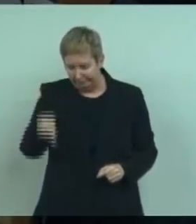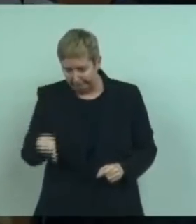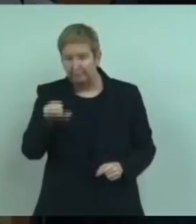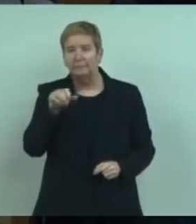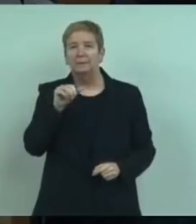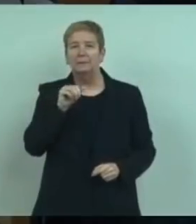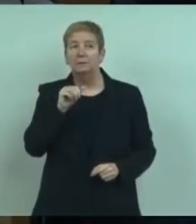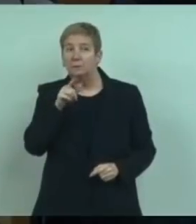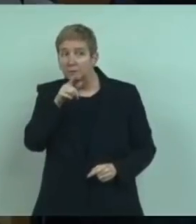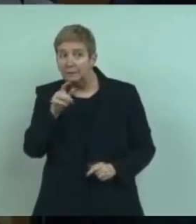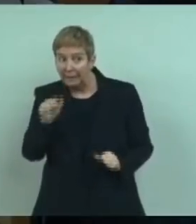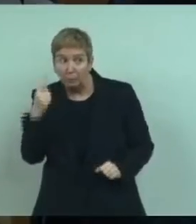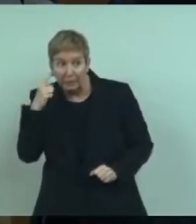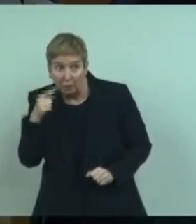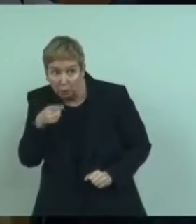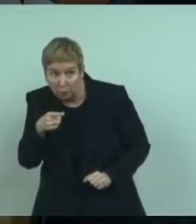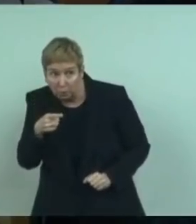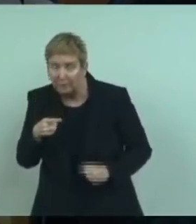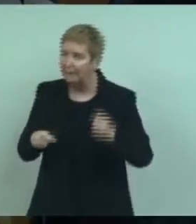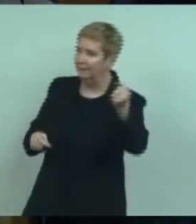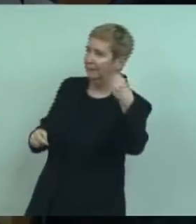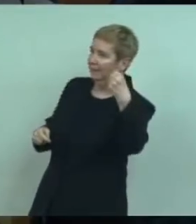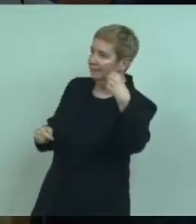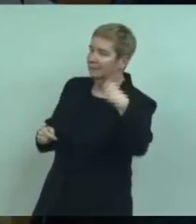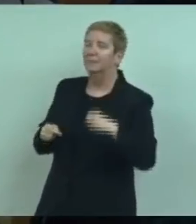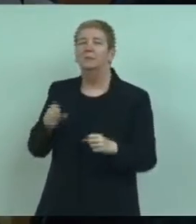you? Yeah, here, thanks. Gotcha. Go right ahead.